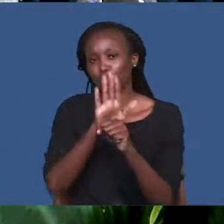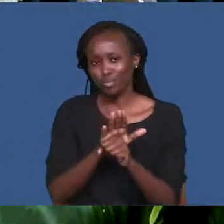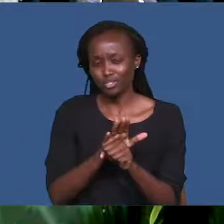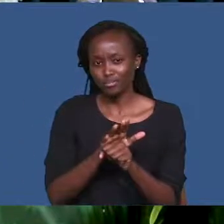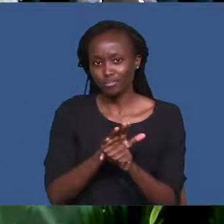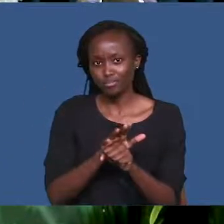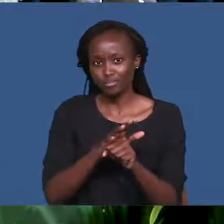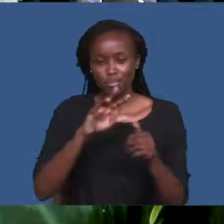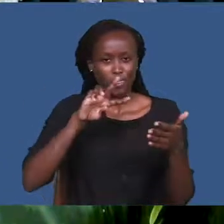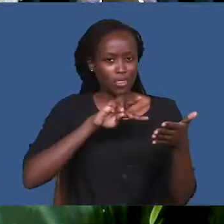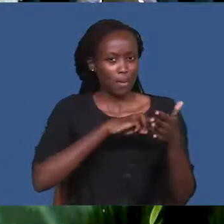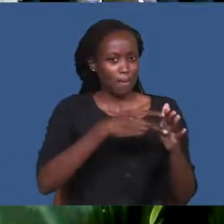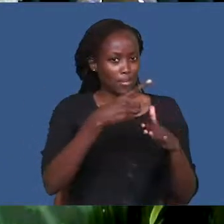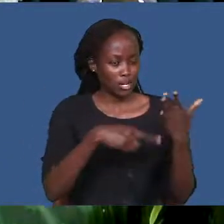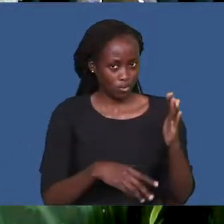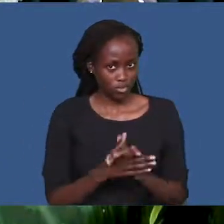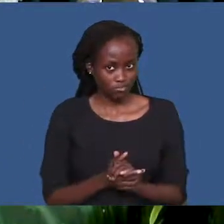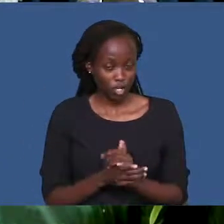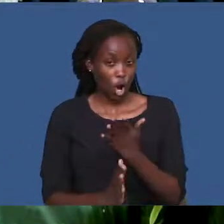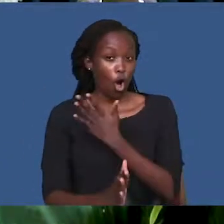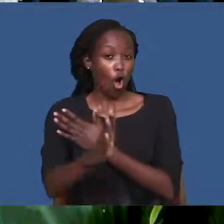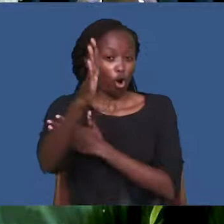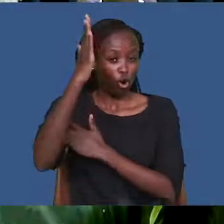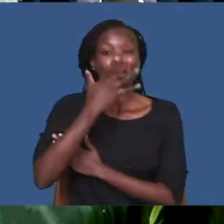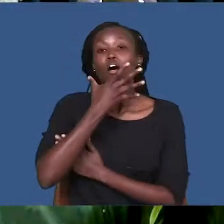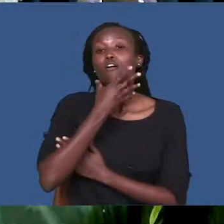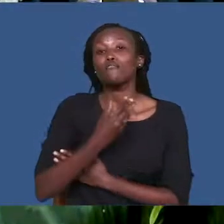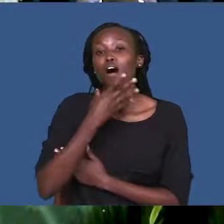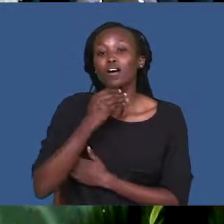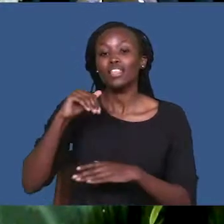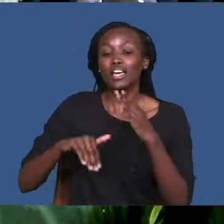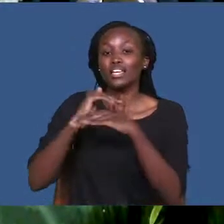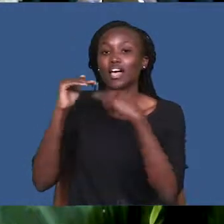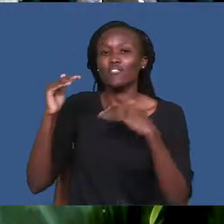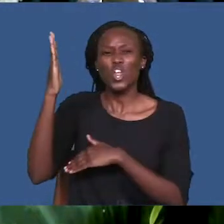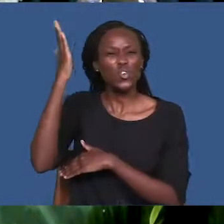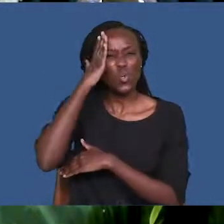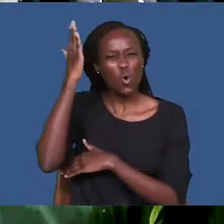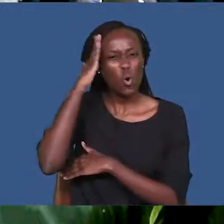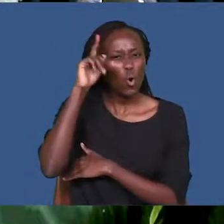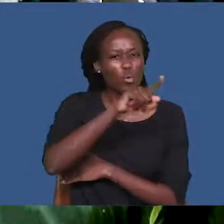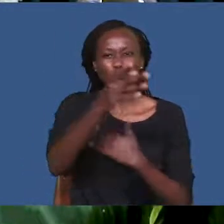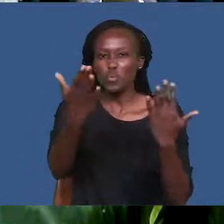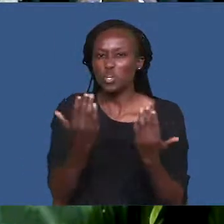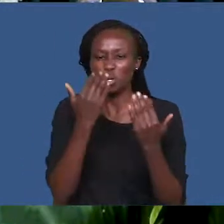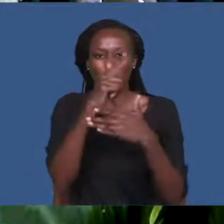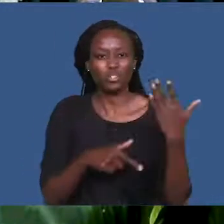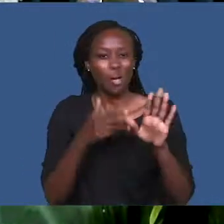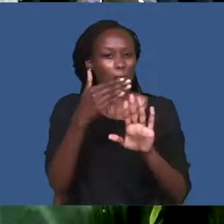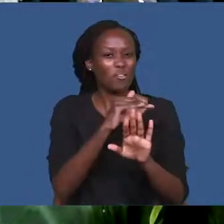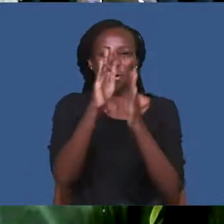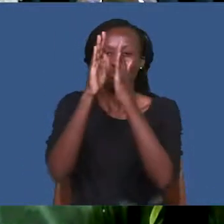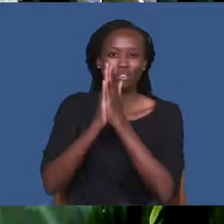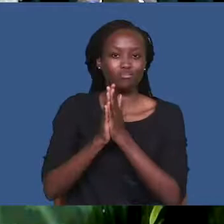heaven, your Father and my Father knows what we need, even before we ask.